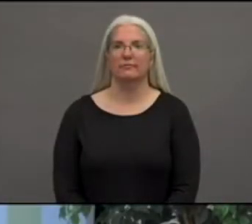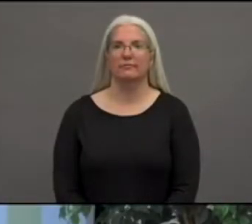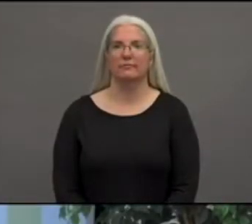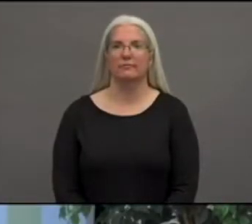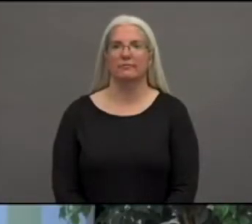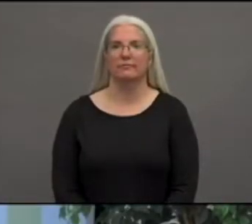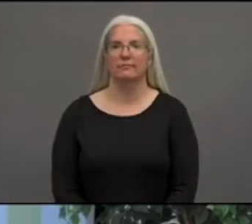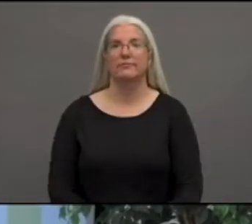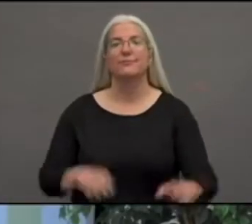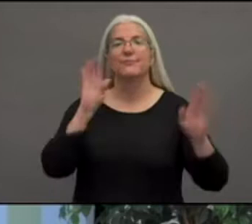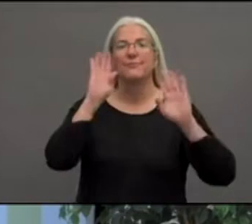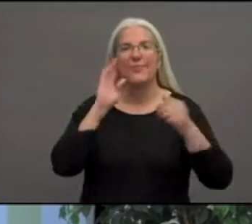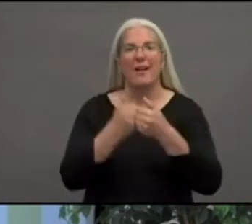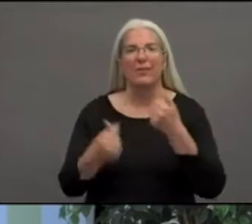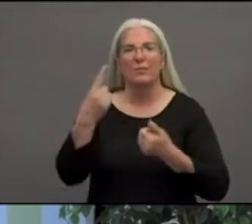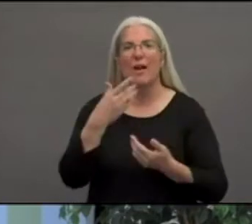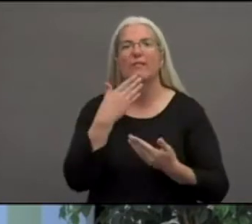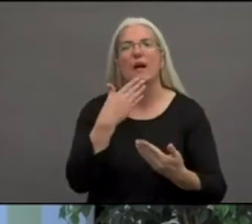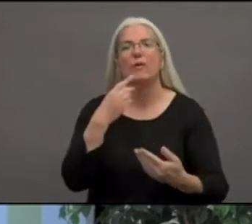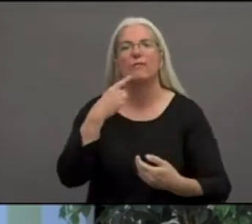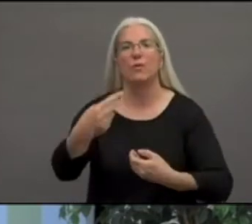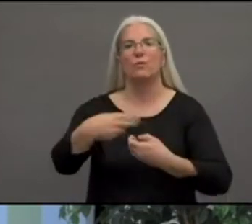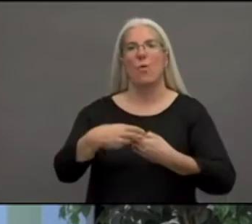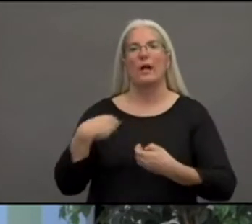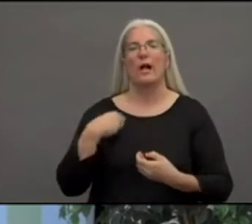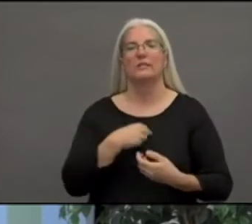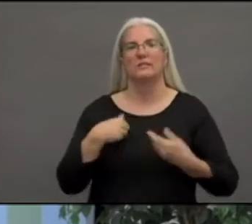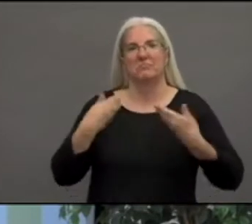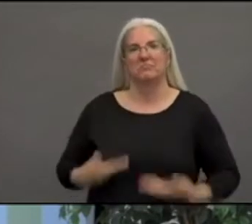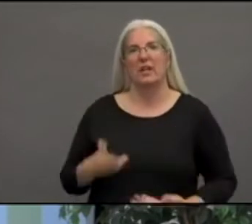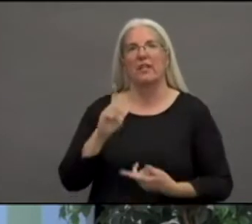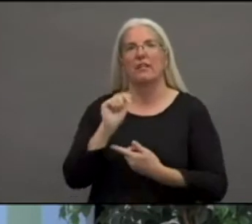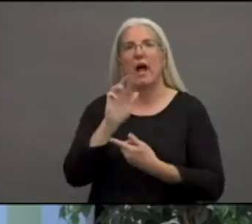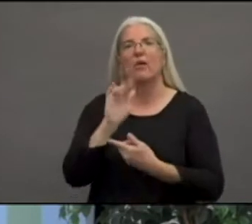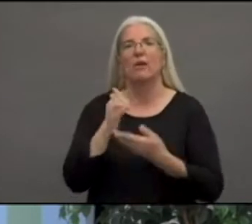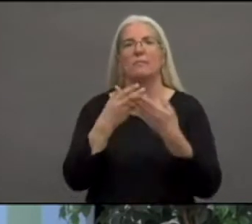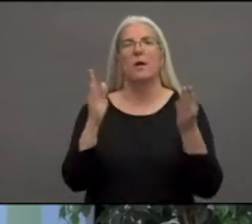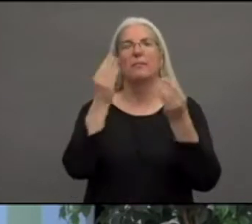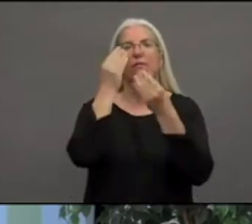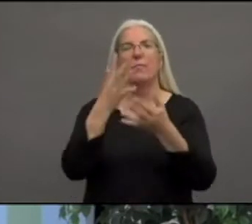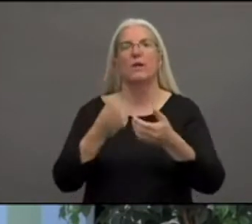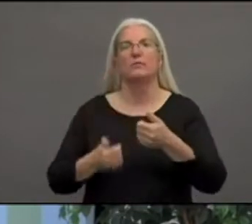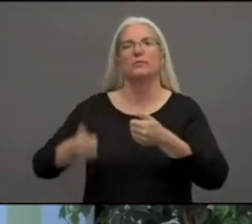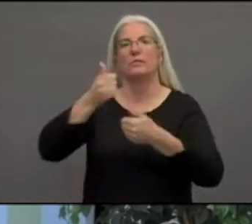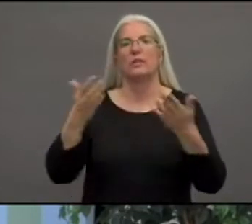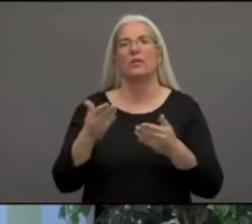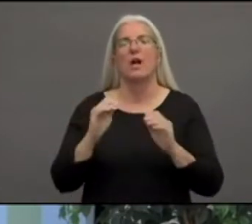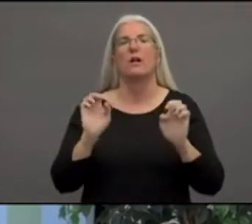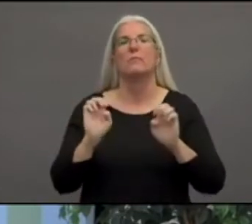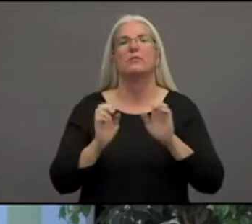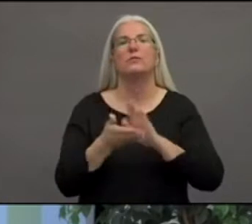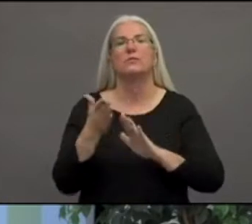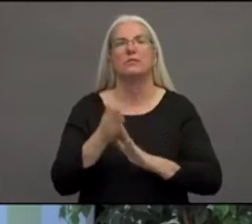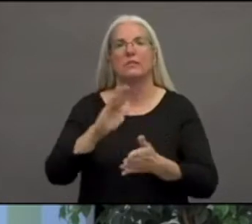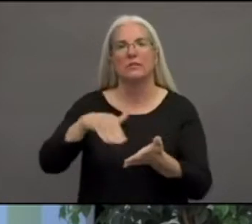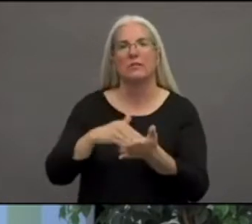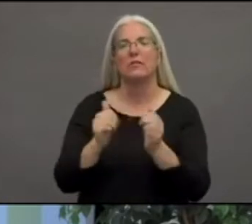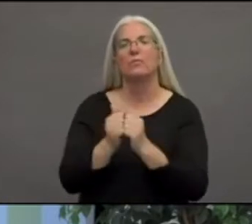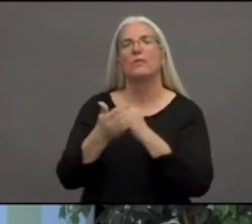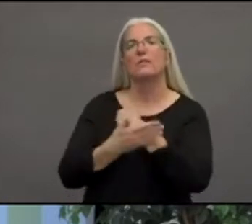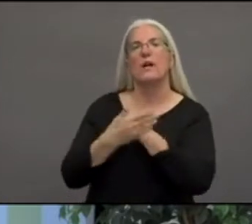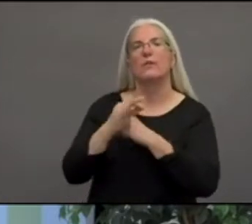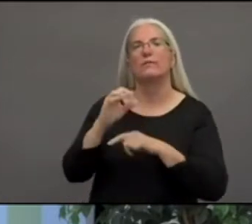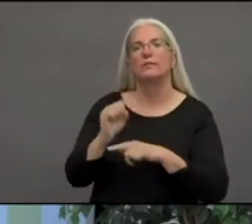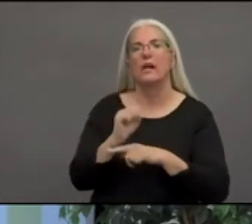Hi everybody, and thank you for joining us. I'm Larry Little, Public Information Officer here at the Emergency Operations Center with the County of Santa Clara, and